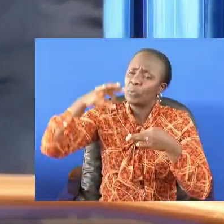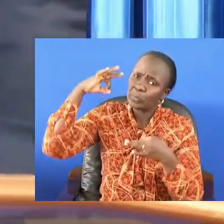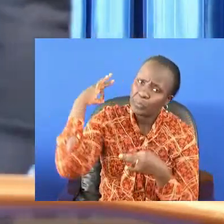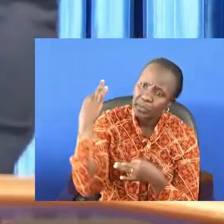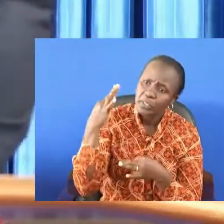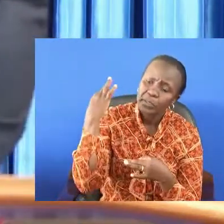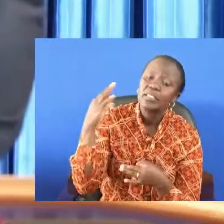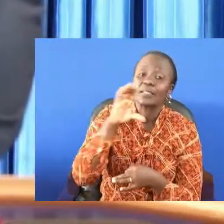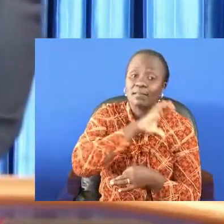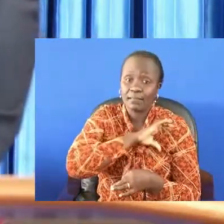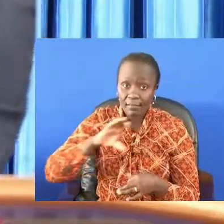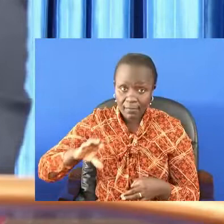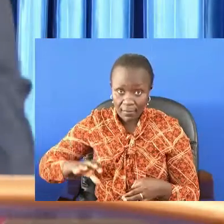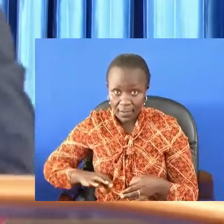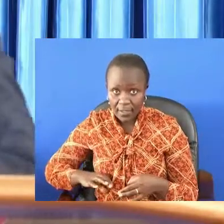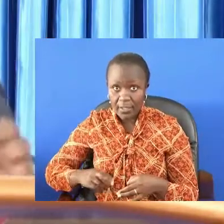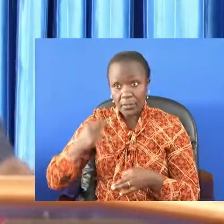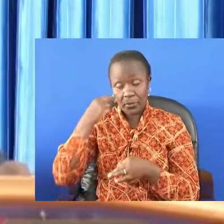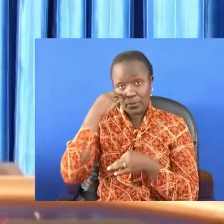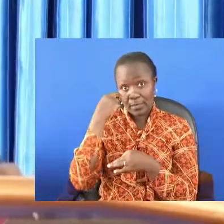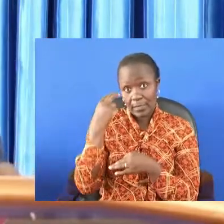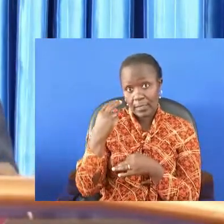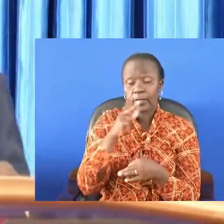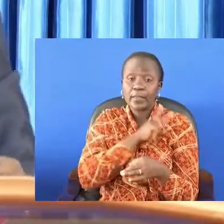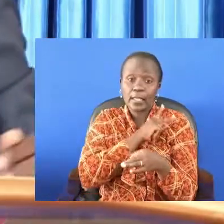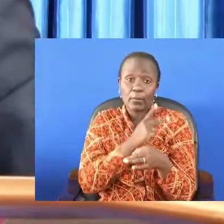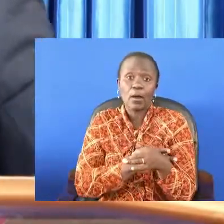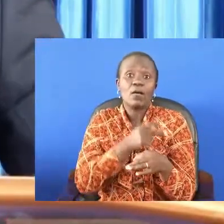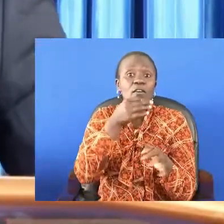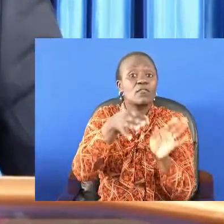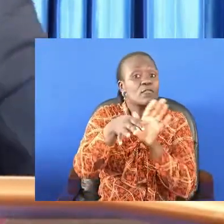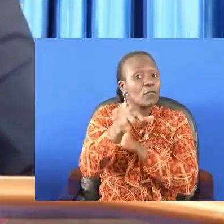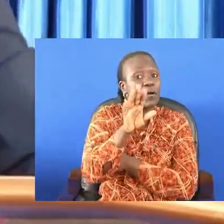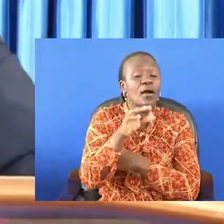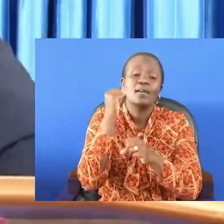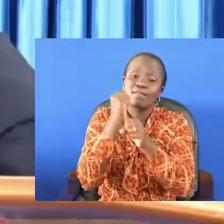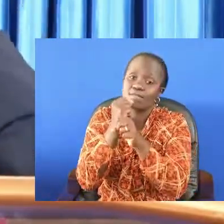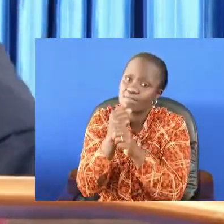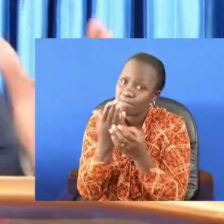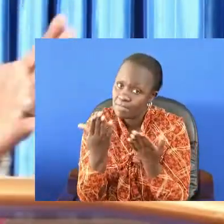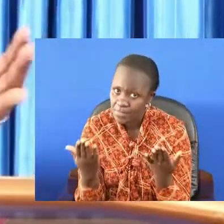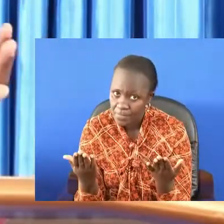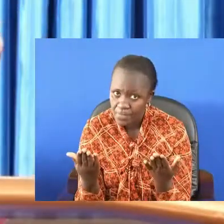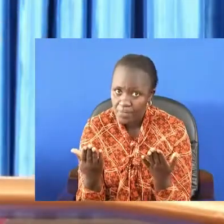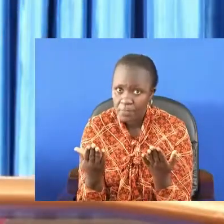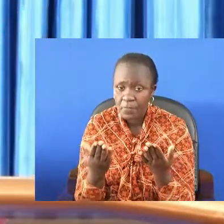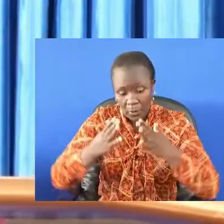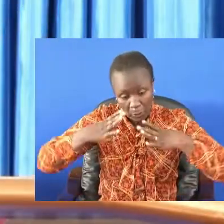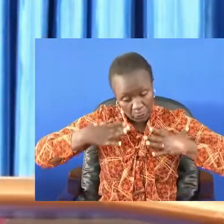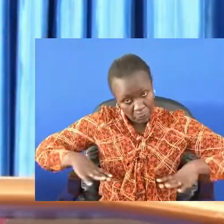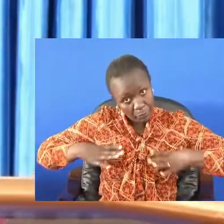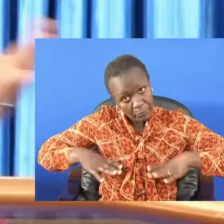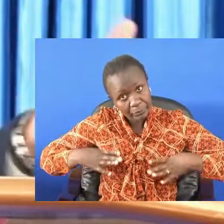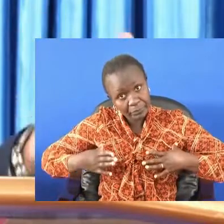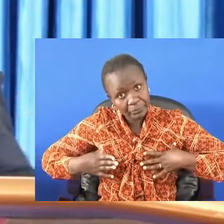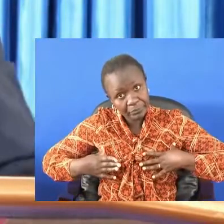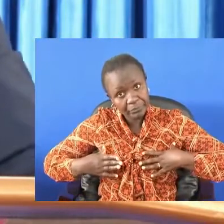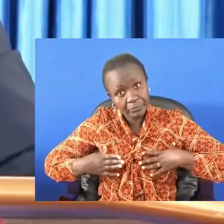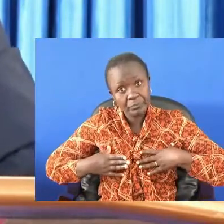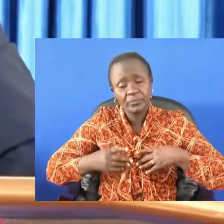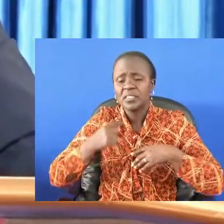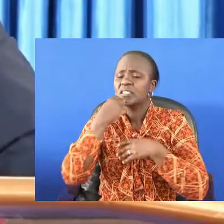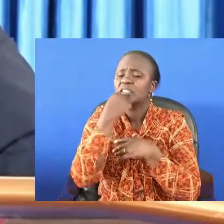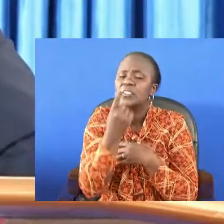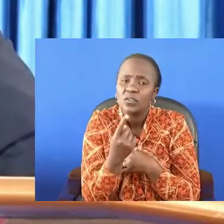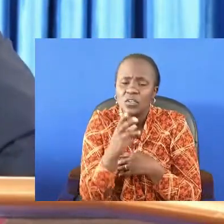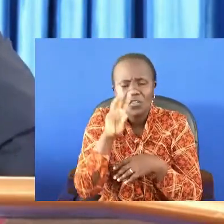preaching Christ, you will see the power of God at work. When these people talked to the jailer,